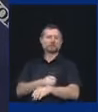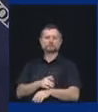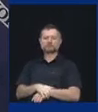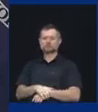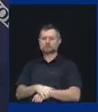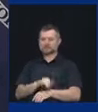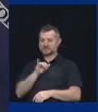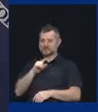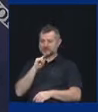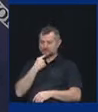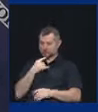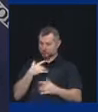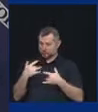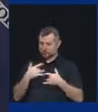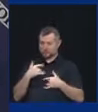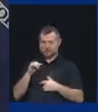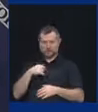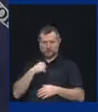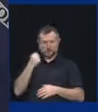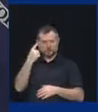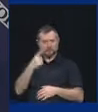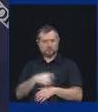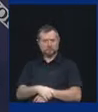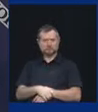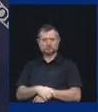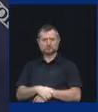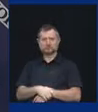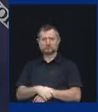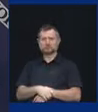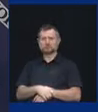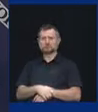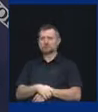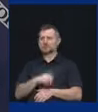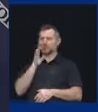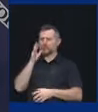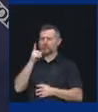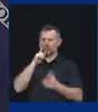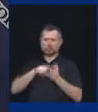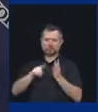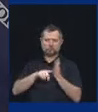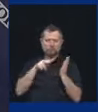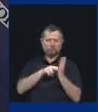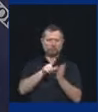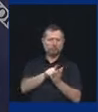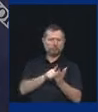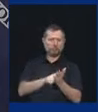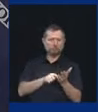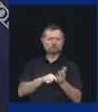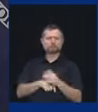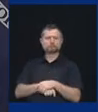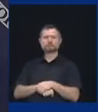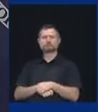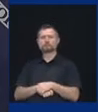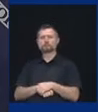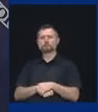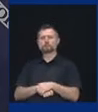concerns? There are no doubt about that. There are serious concerns, and I'll look at the legislation. I'm the Delta variant.